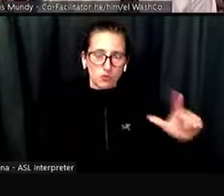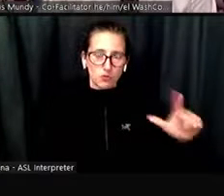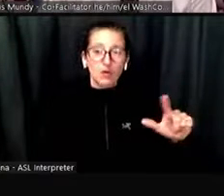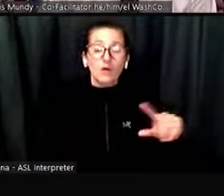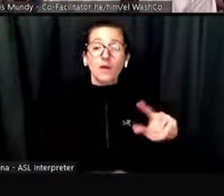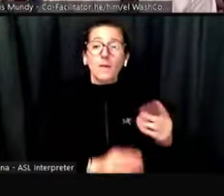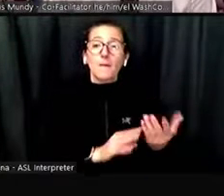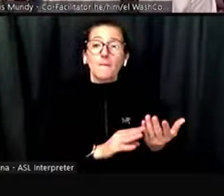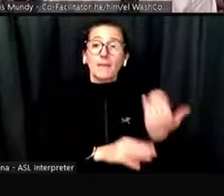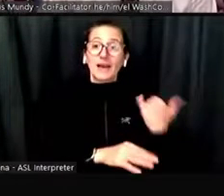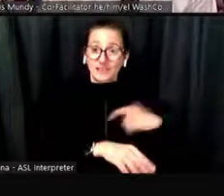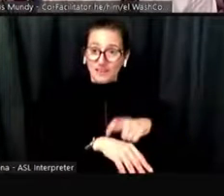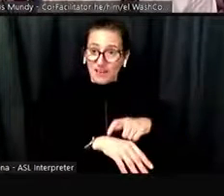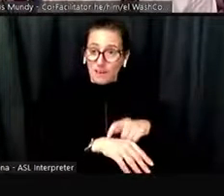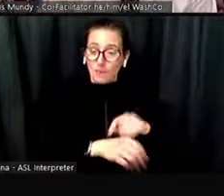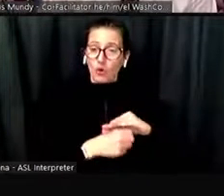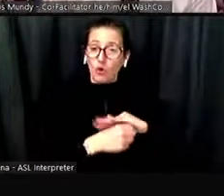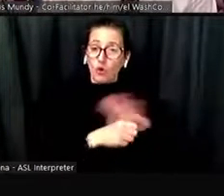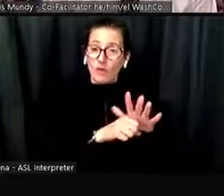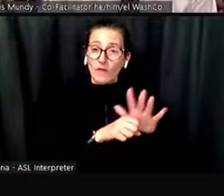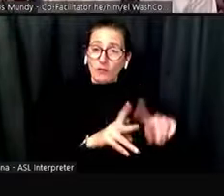lot of uncertainties, a lot of